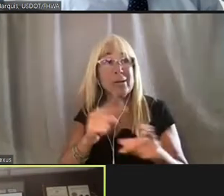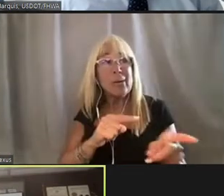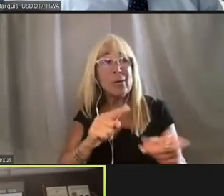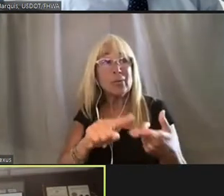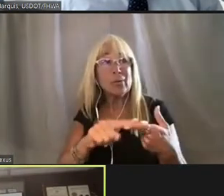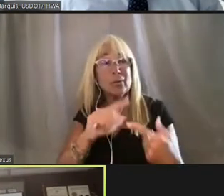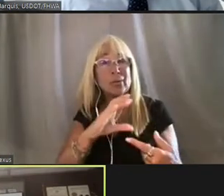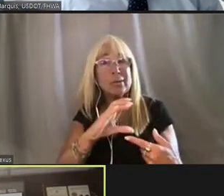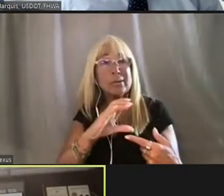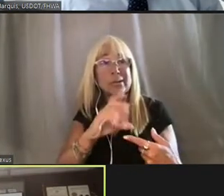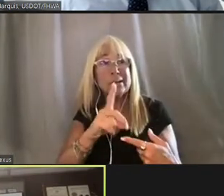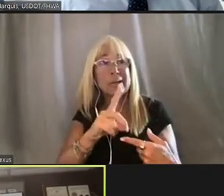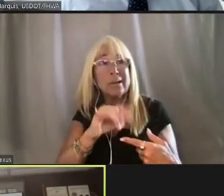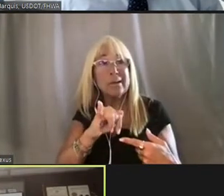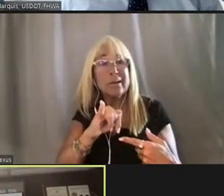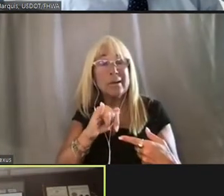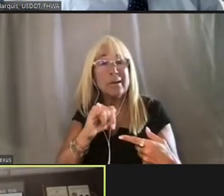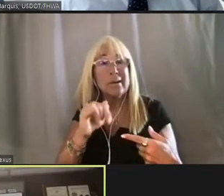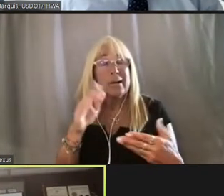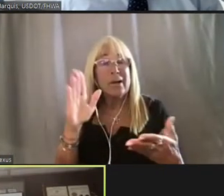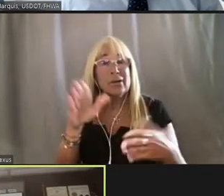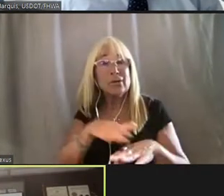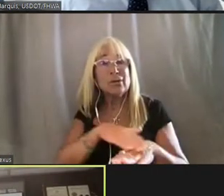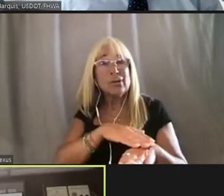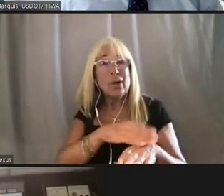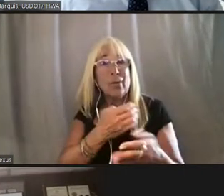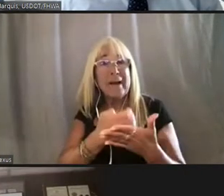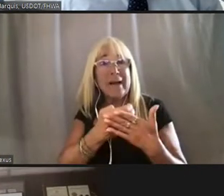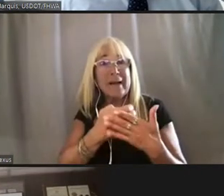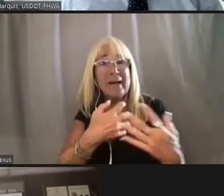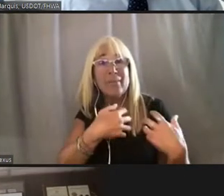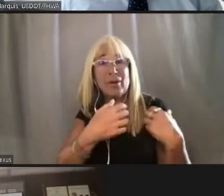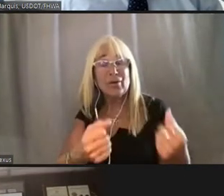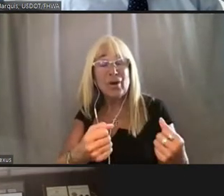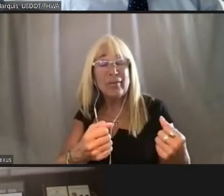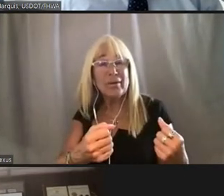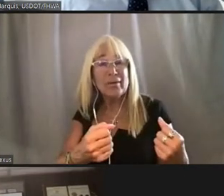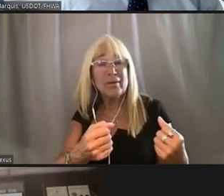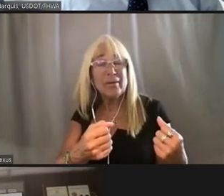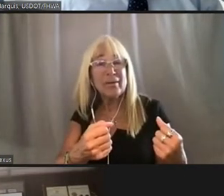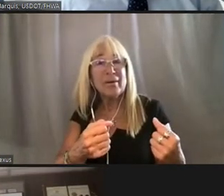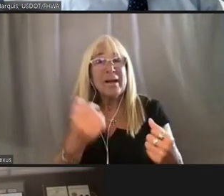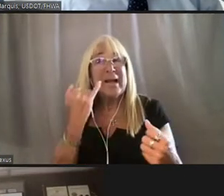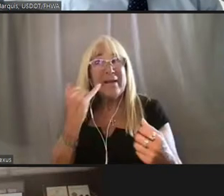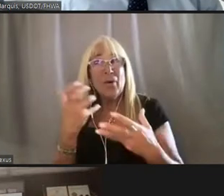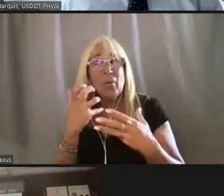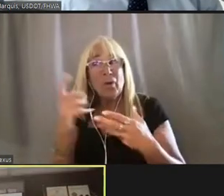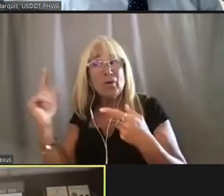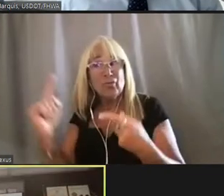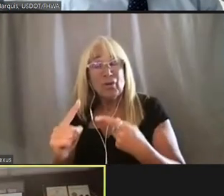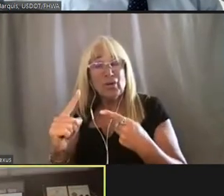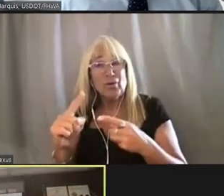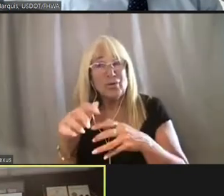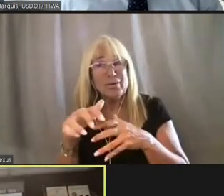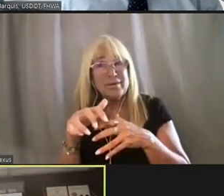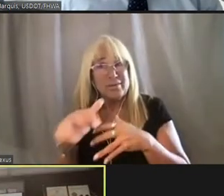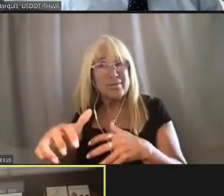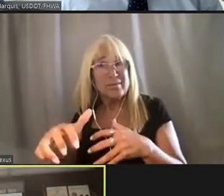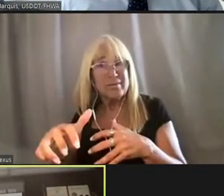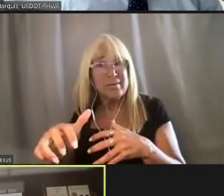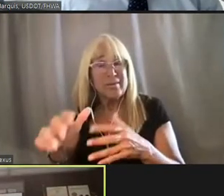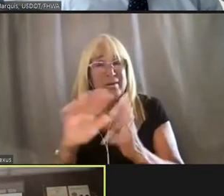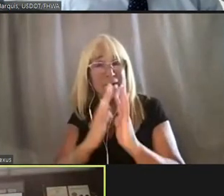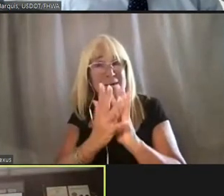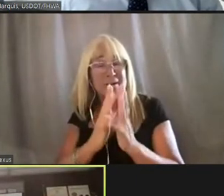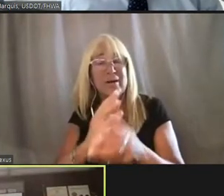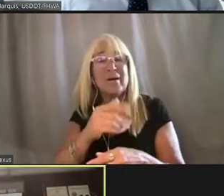district's economic recovery finally if the goal of the central business district tolling plan is to reduce congestion then the